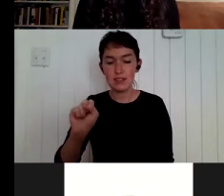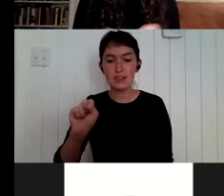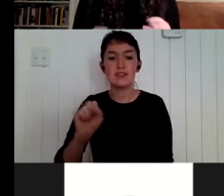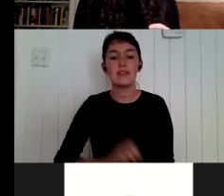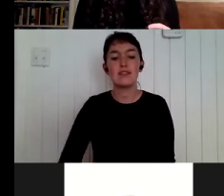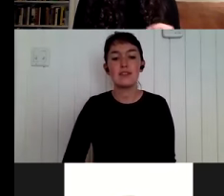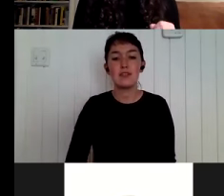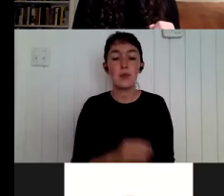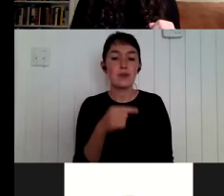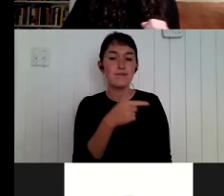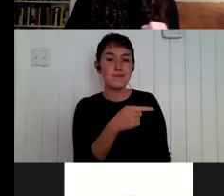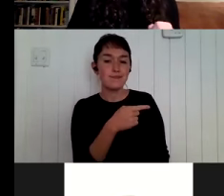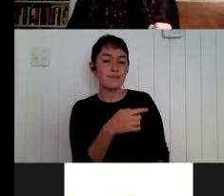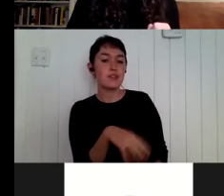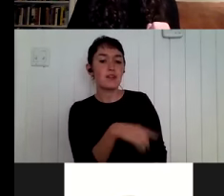is spent awake.